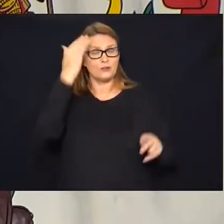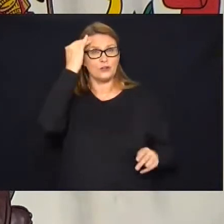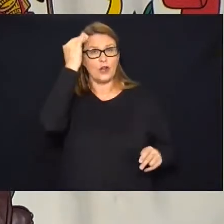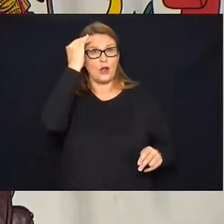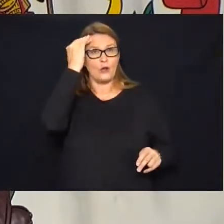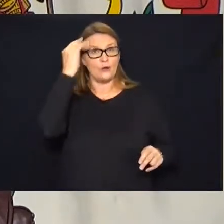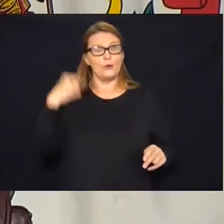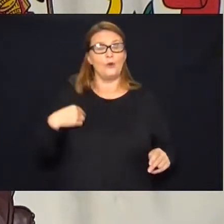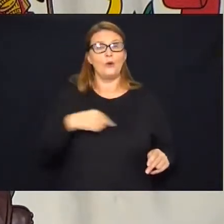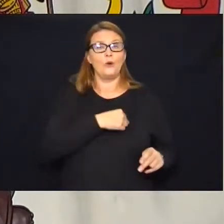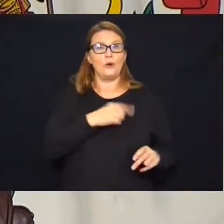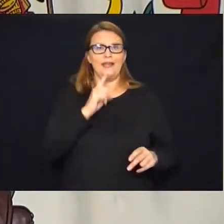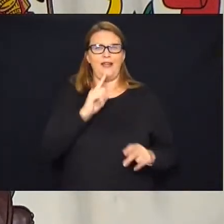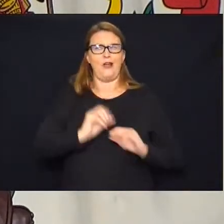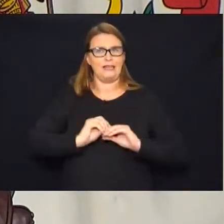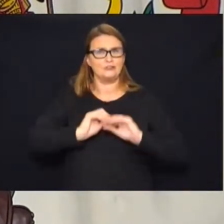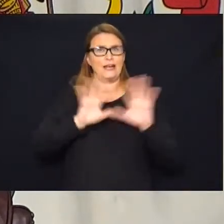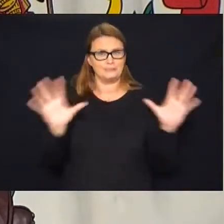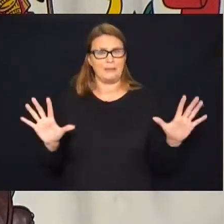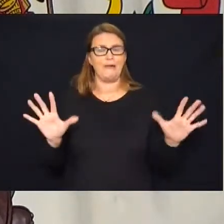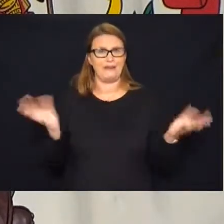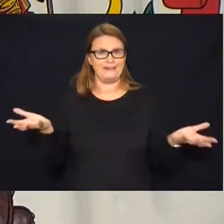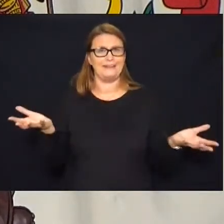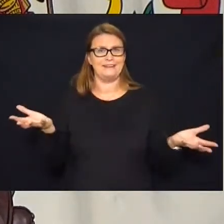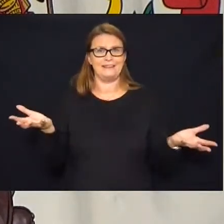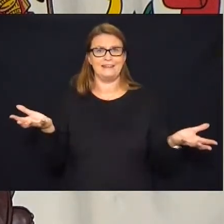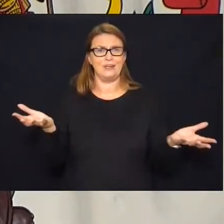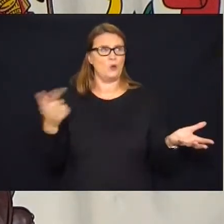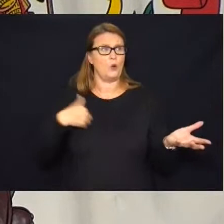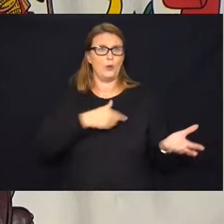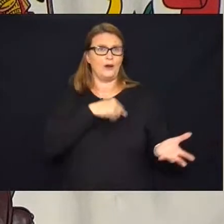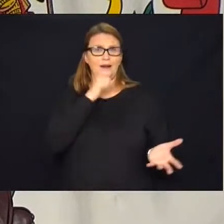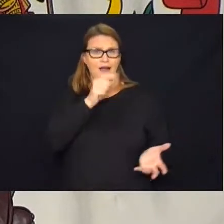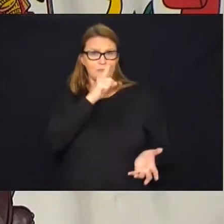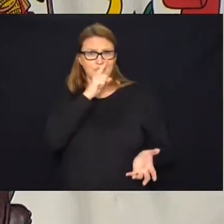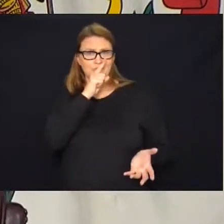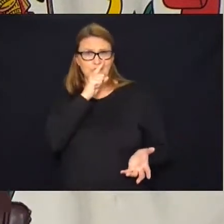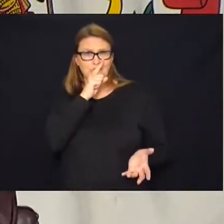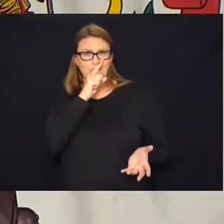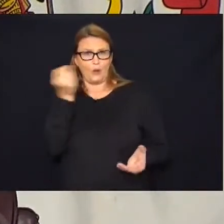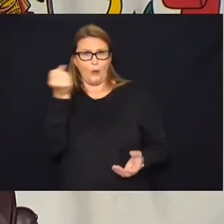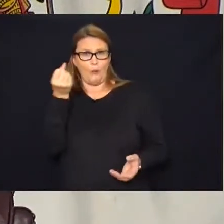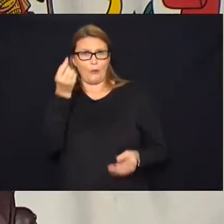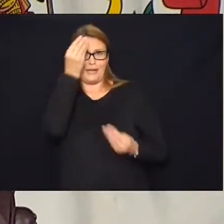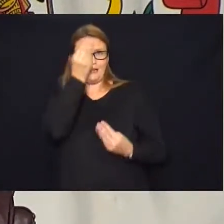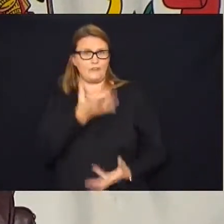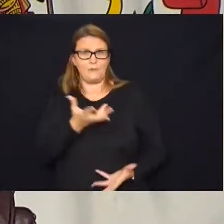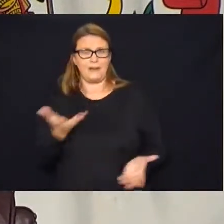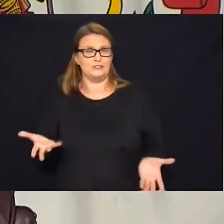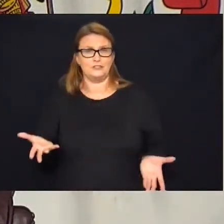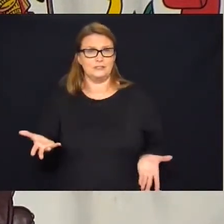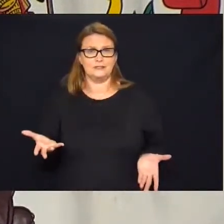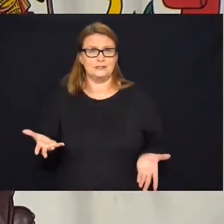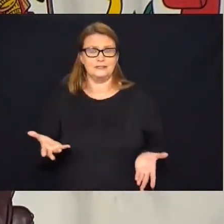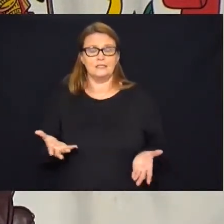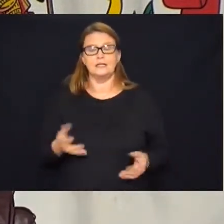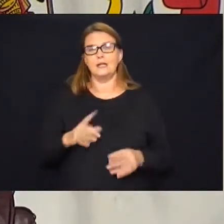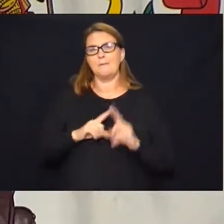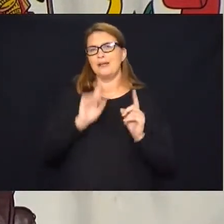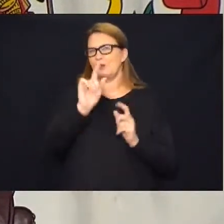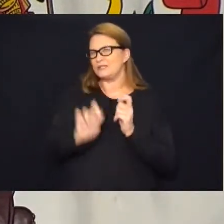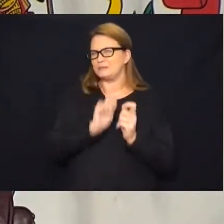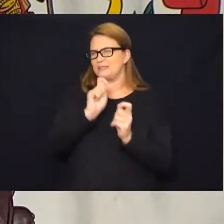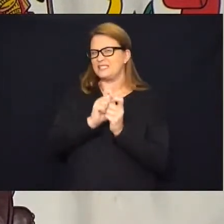are completely transparent. There is nobody withholding anything. But you know, to the specifics of your